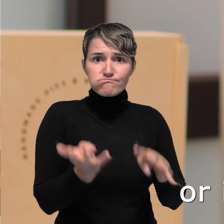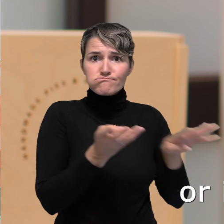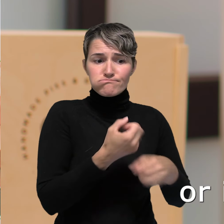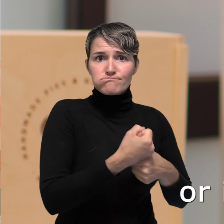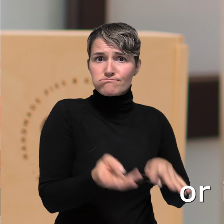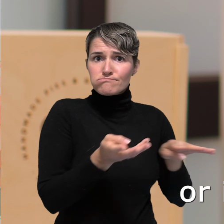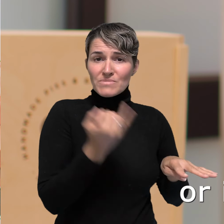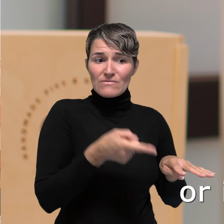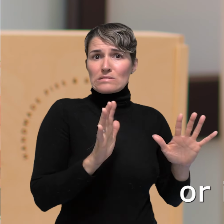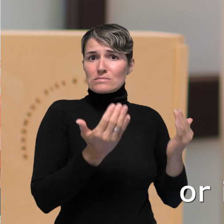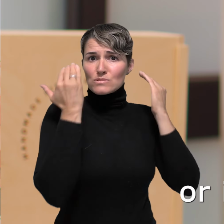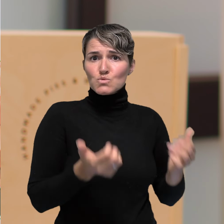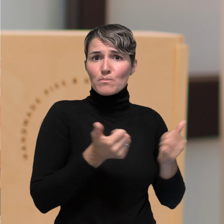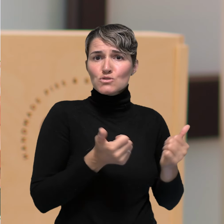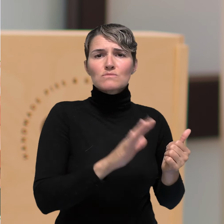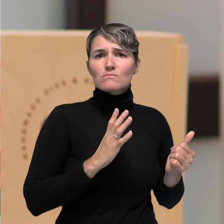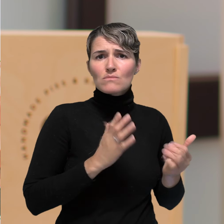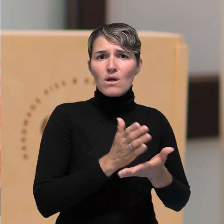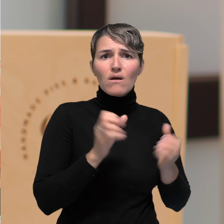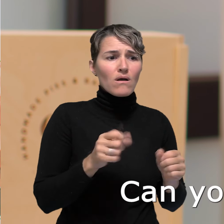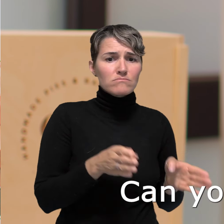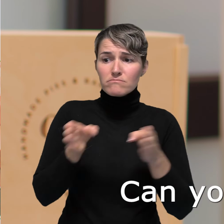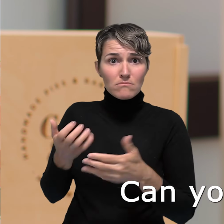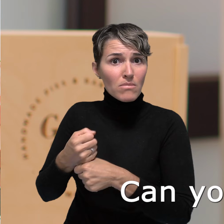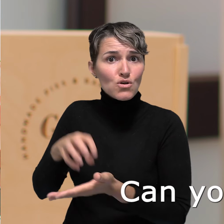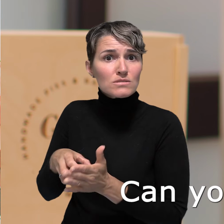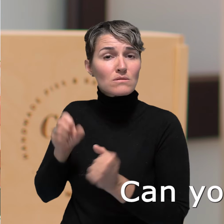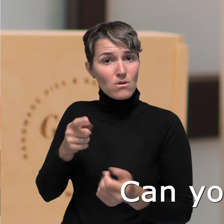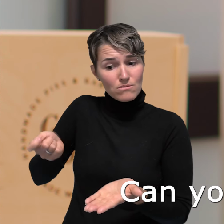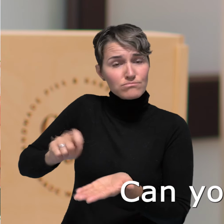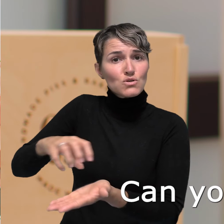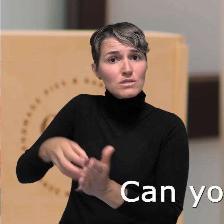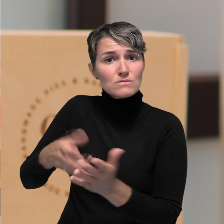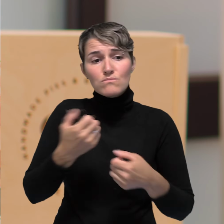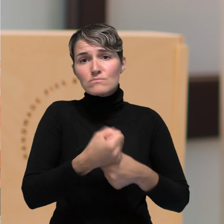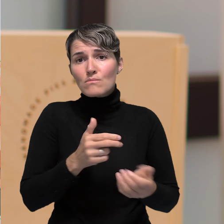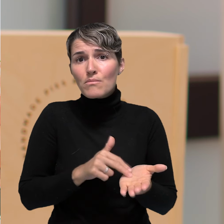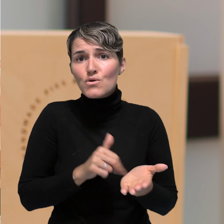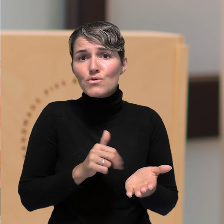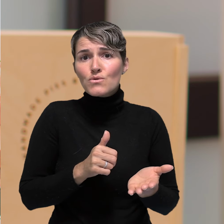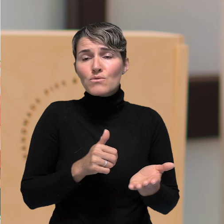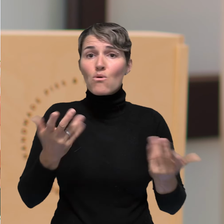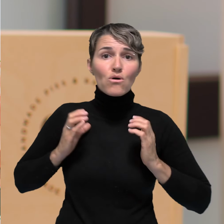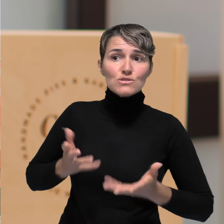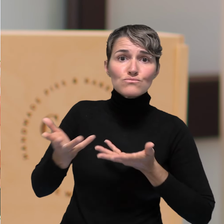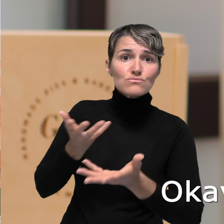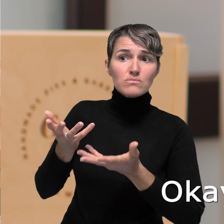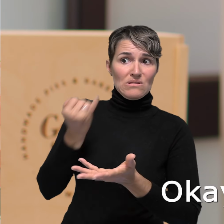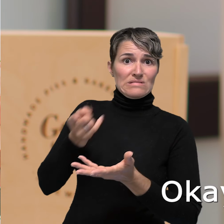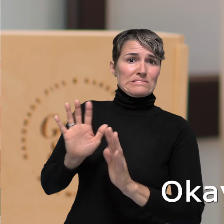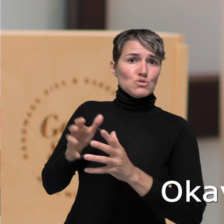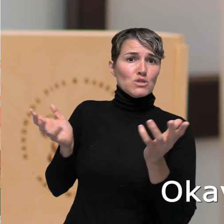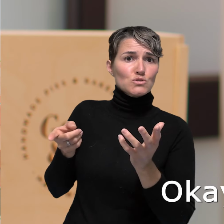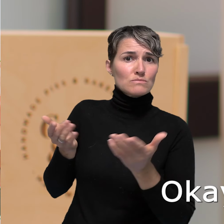production, or if that's too much, then okay, can you make cookies? Can you scoop cookies? Grating butter? Customer work, maybe that's too much.